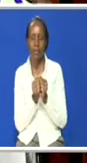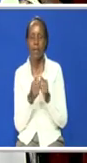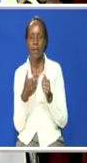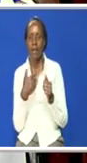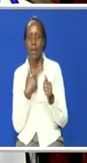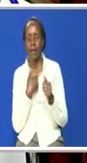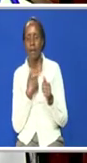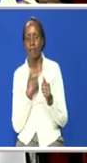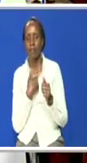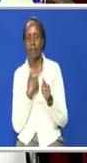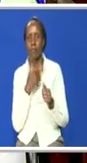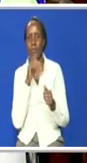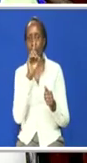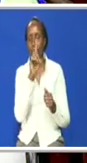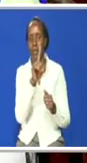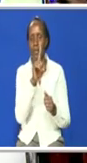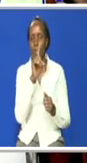have